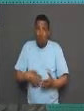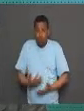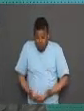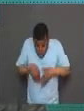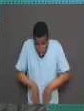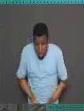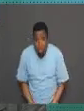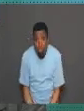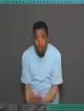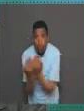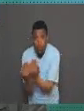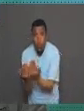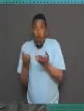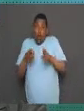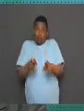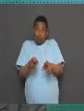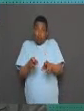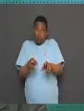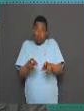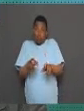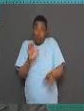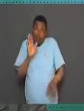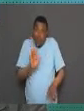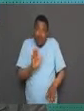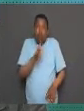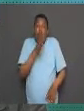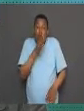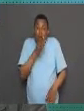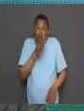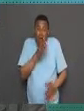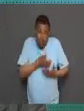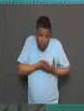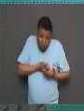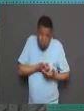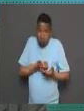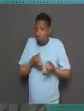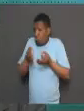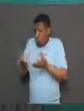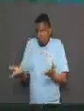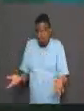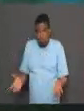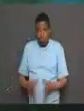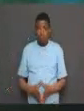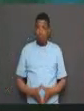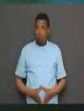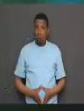delivery, or their own mother's breast milk.